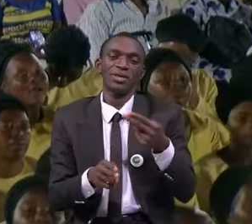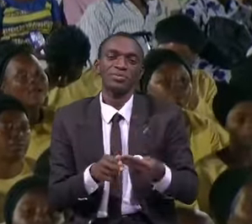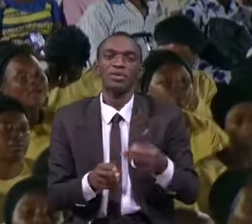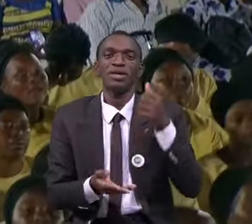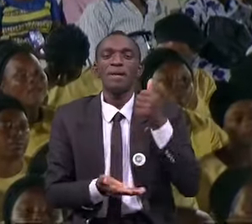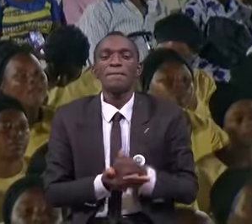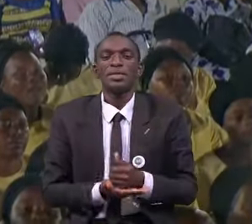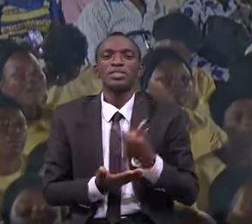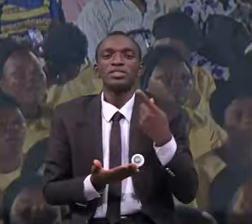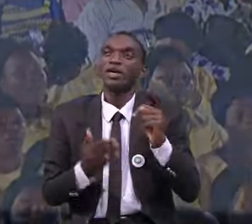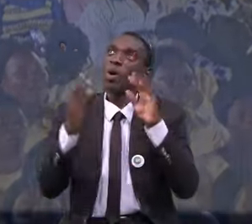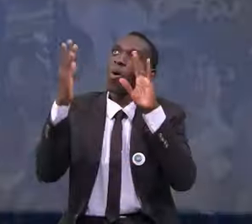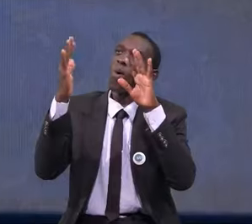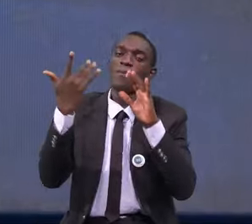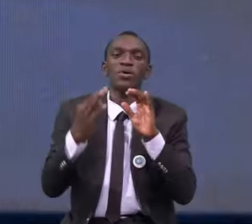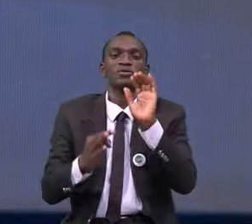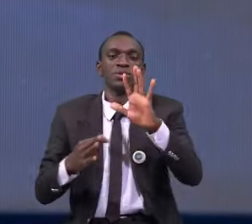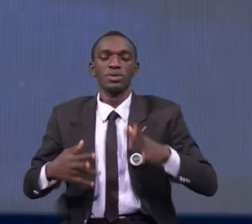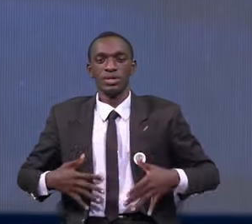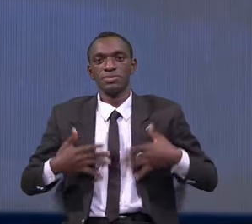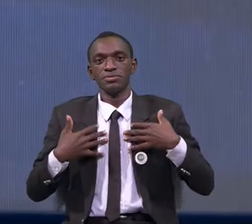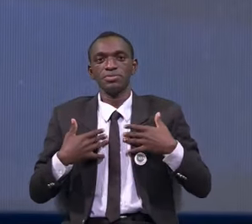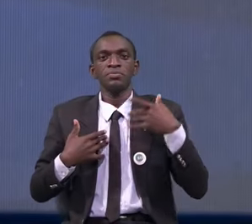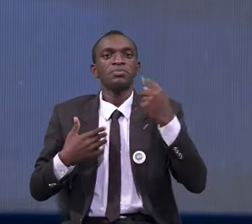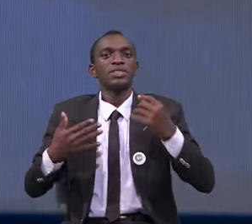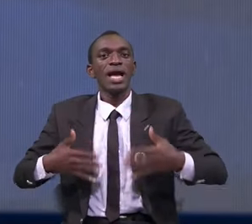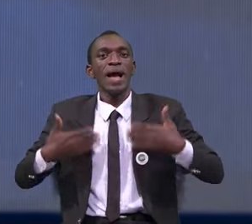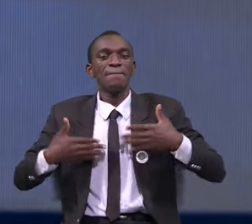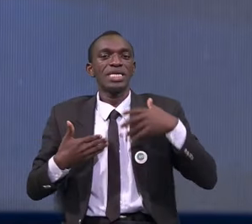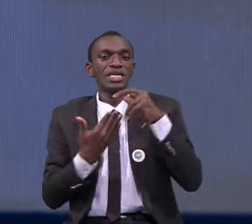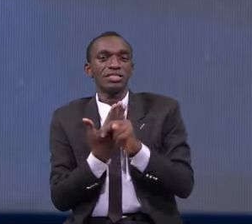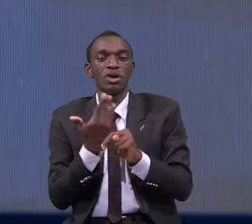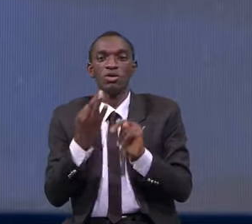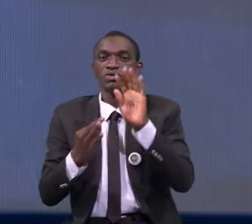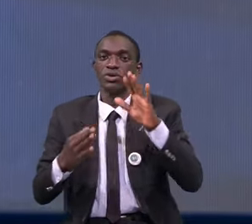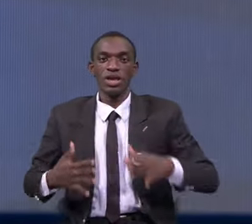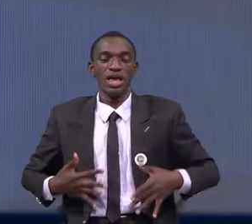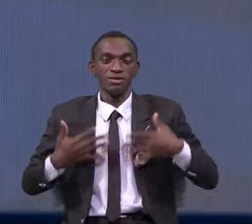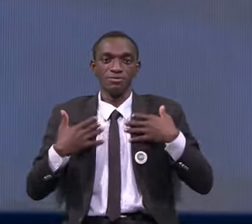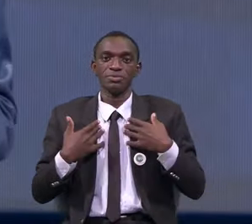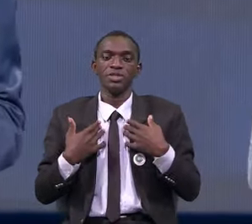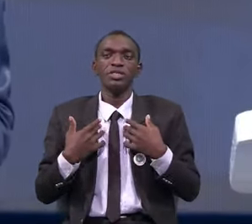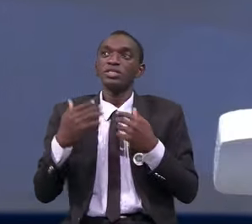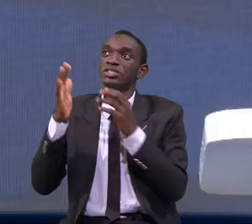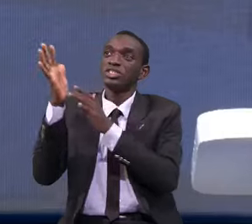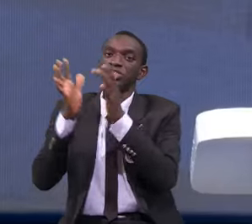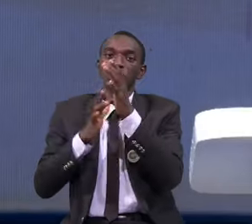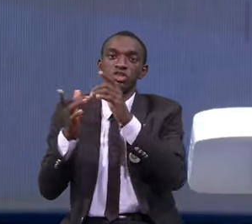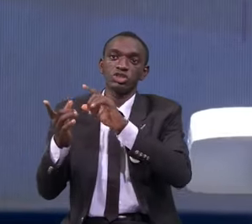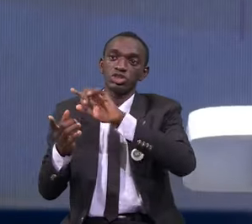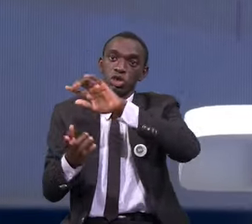The hope of your life. The happiness of your life. He comes to present to